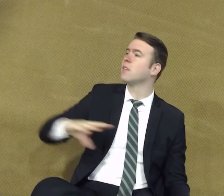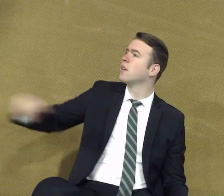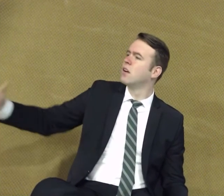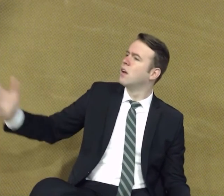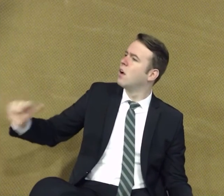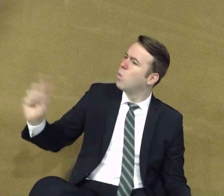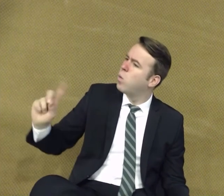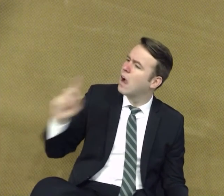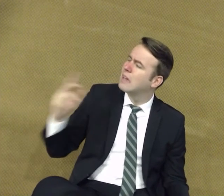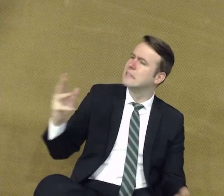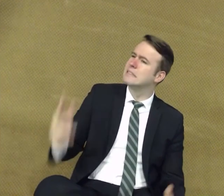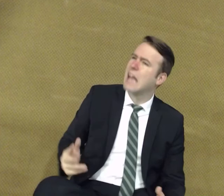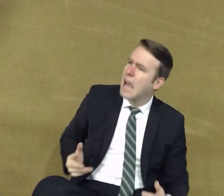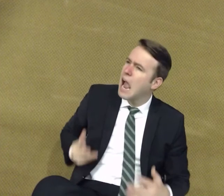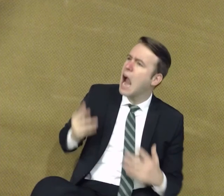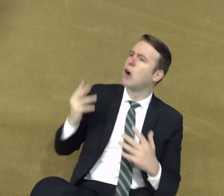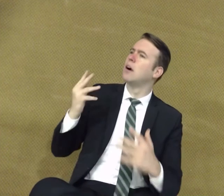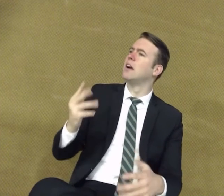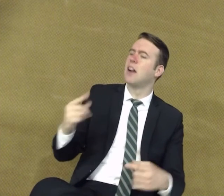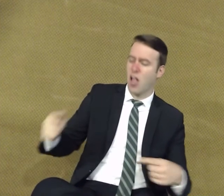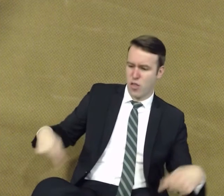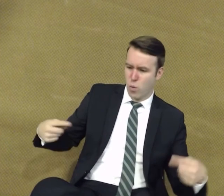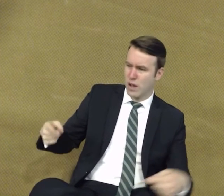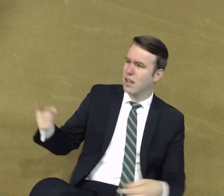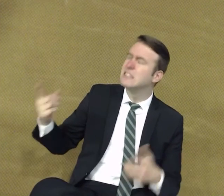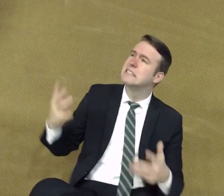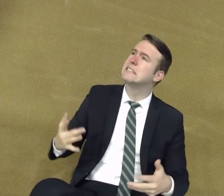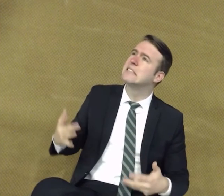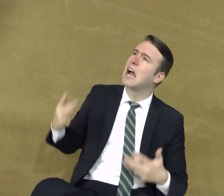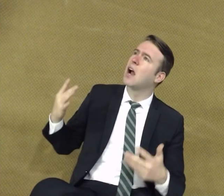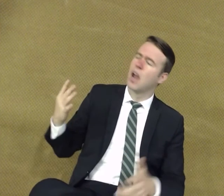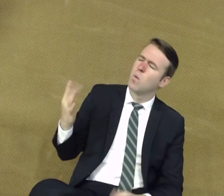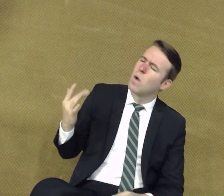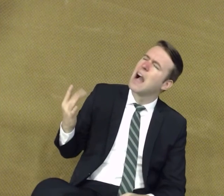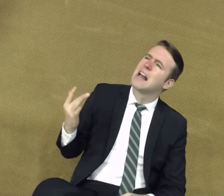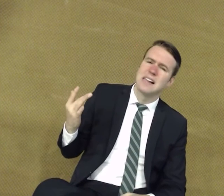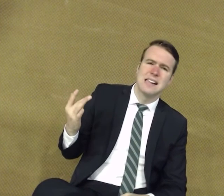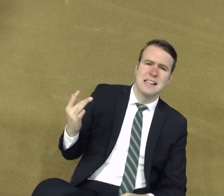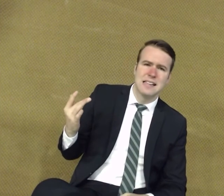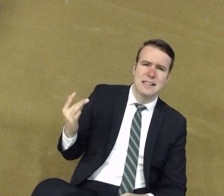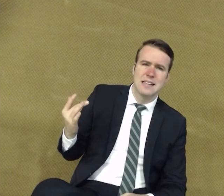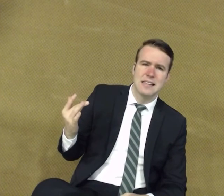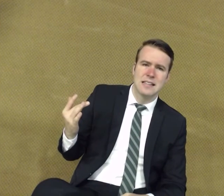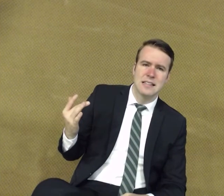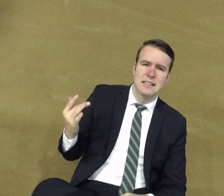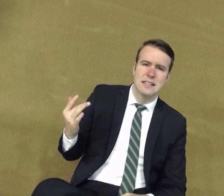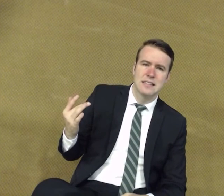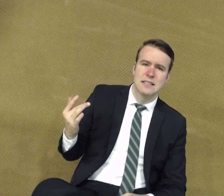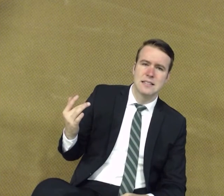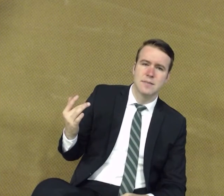Why tarry the wheels of his chariot?